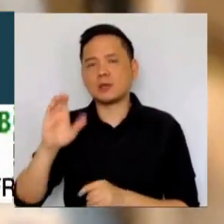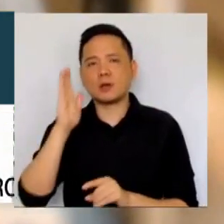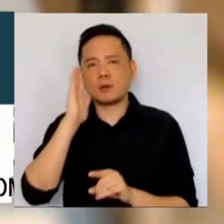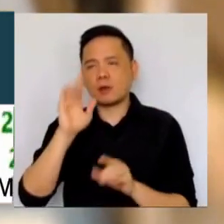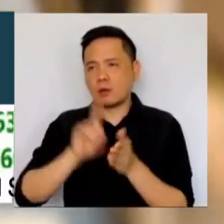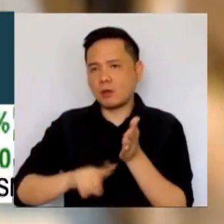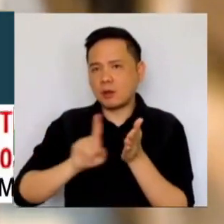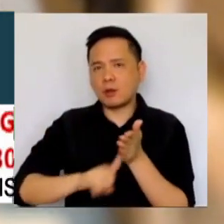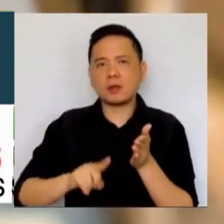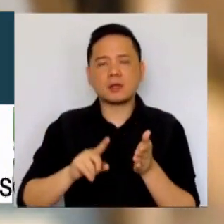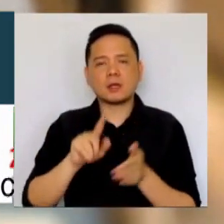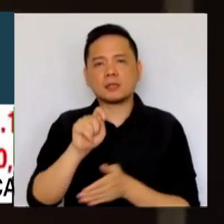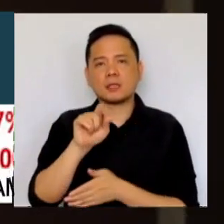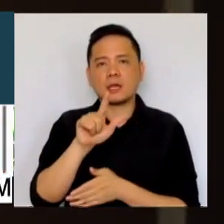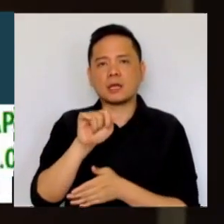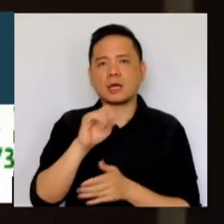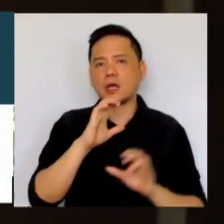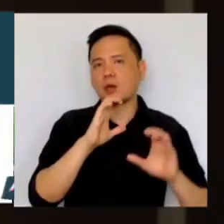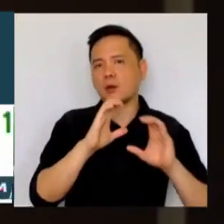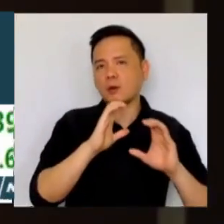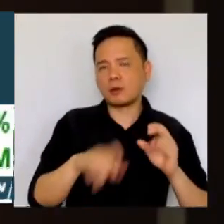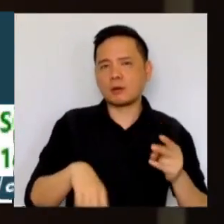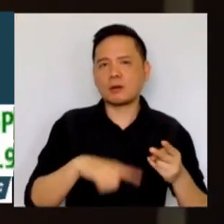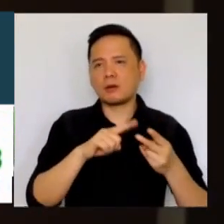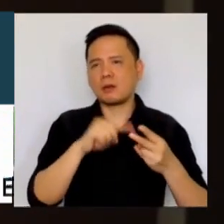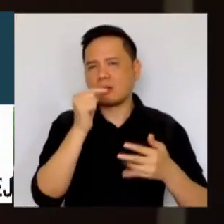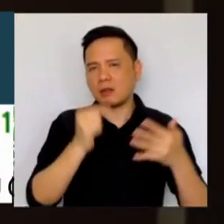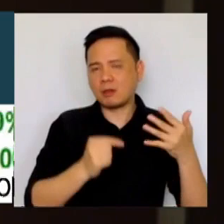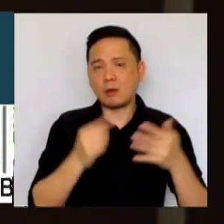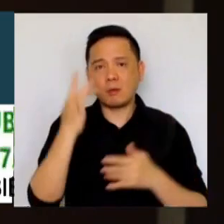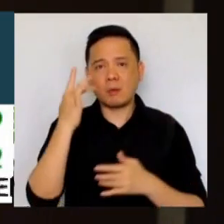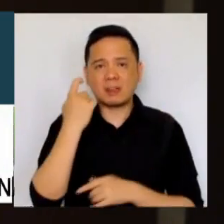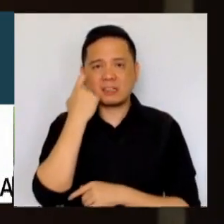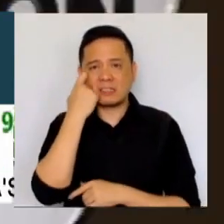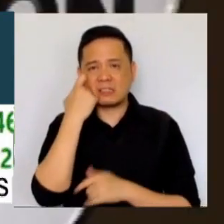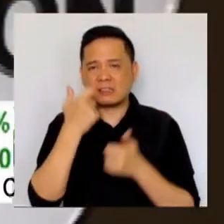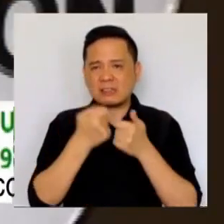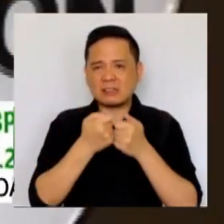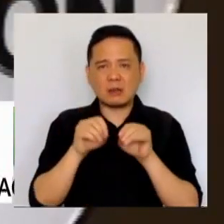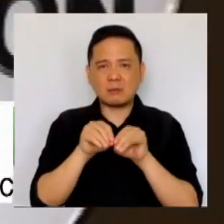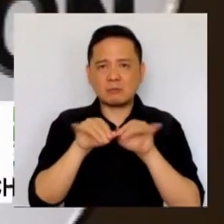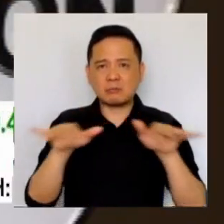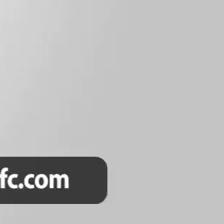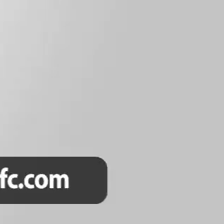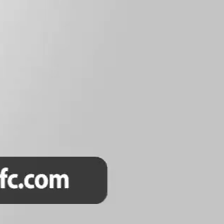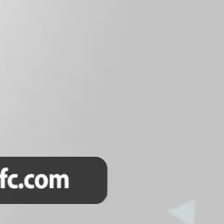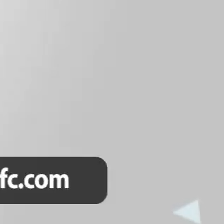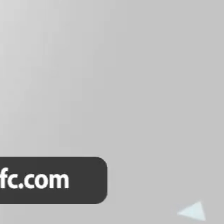platforms following the recent spate of spam messages here in the country.